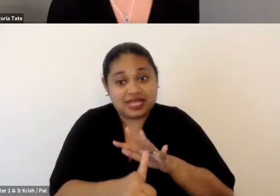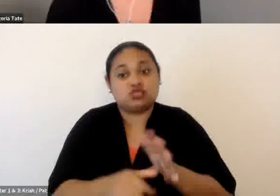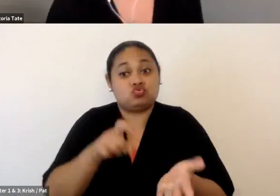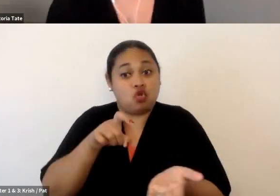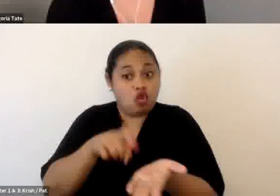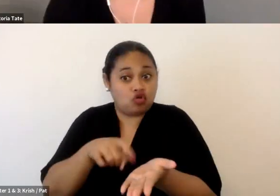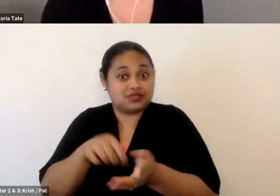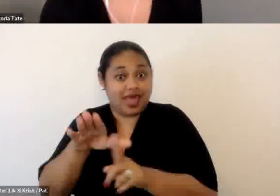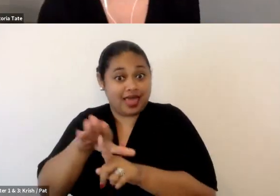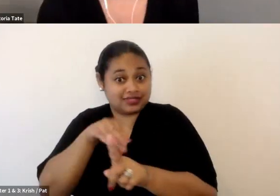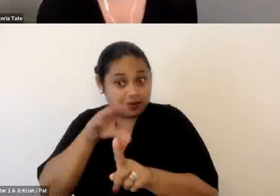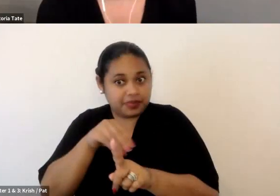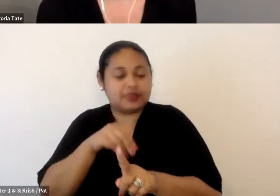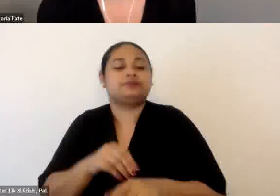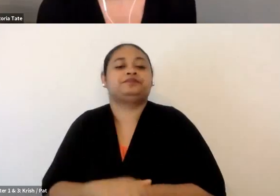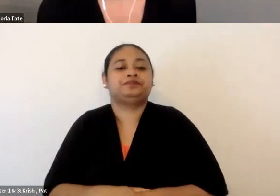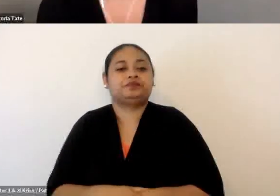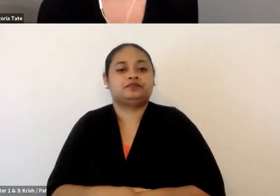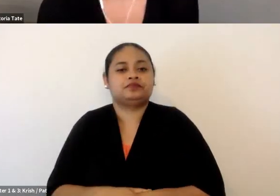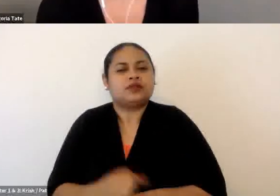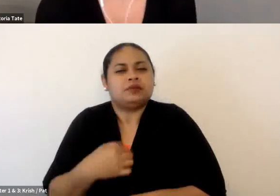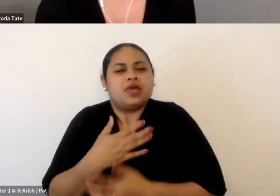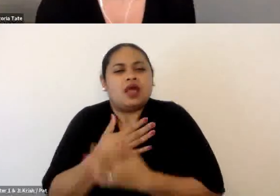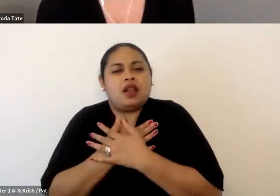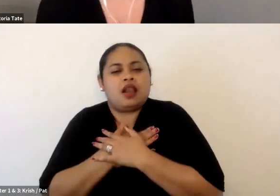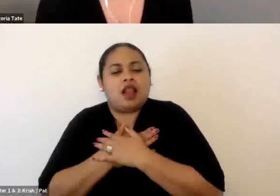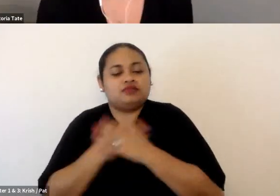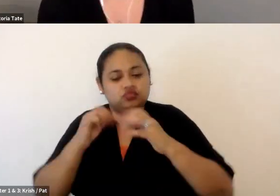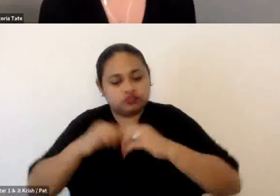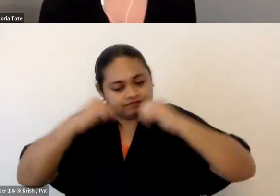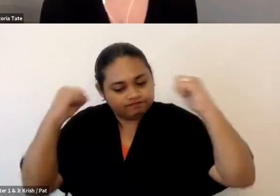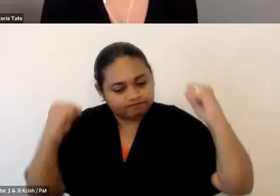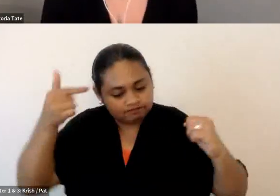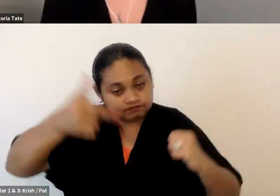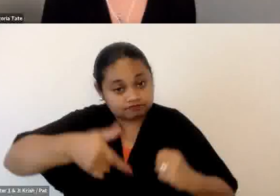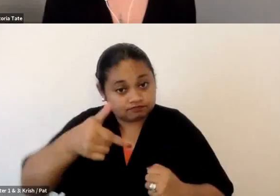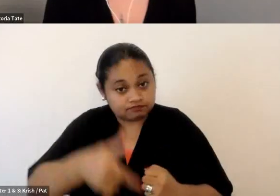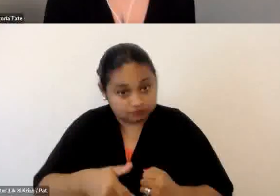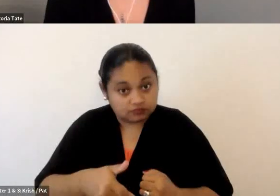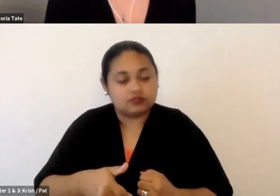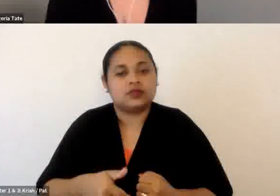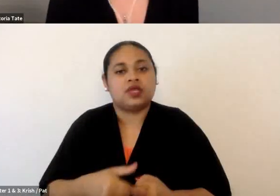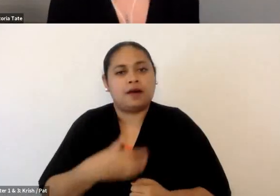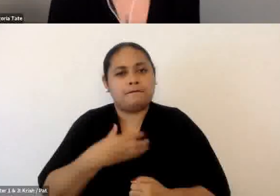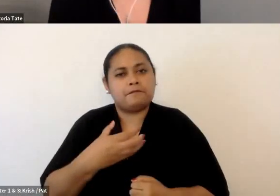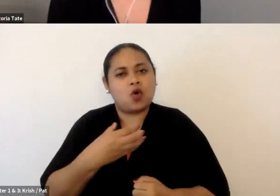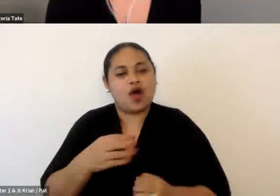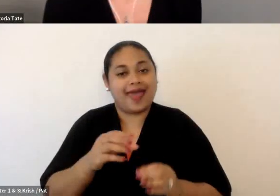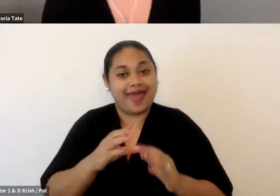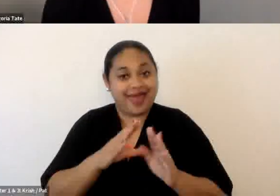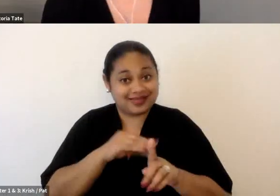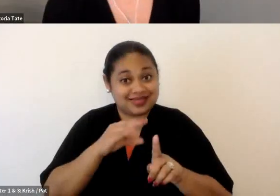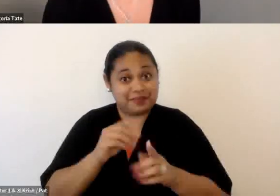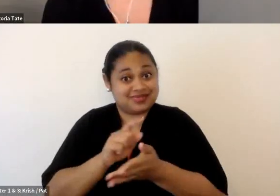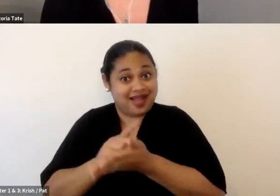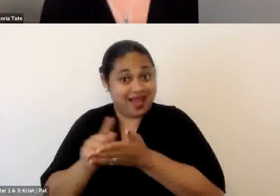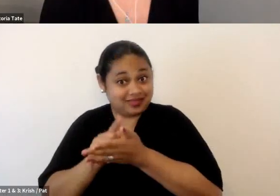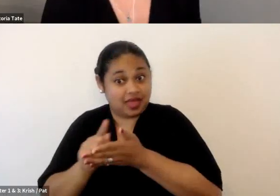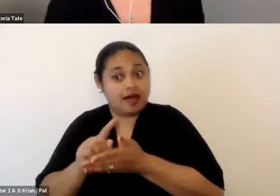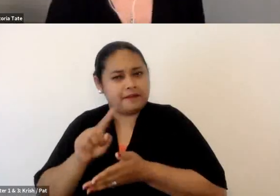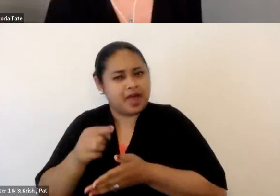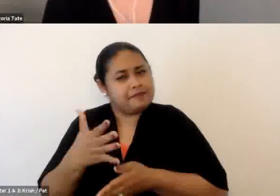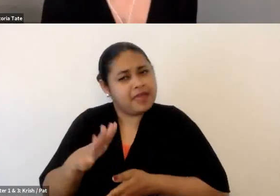for example. And I would love to dive into a few more examples later on. But